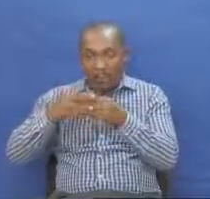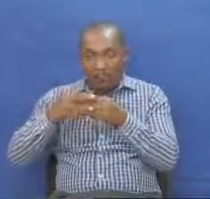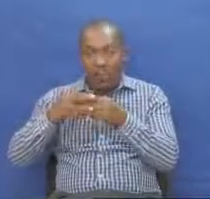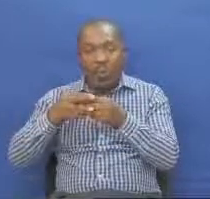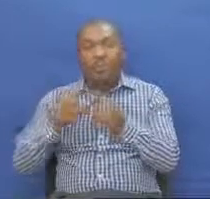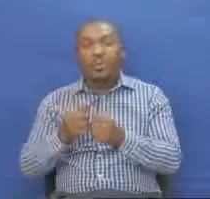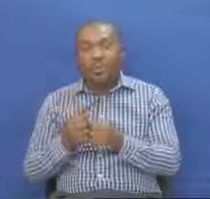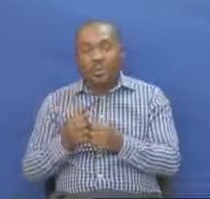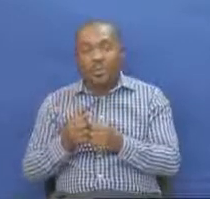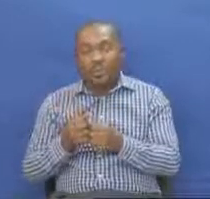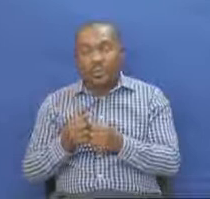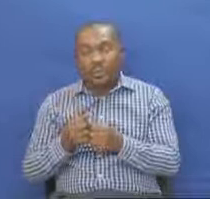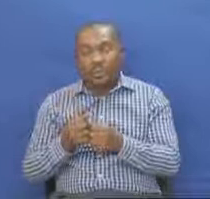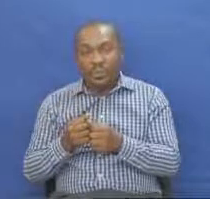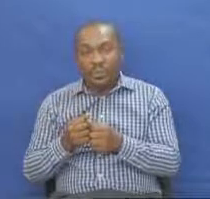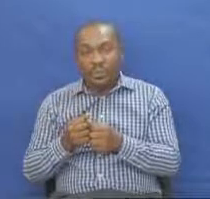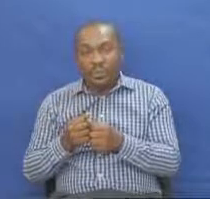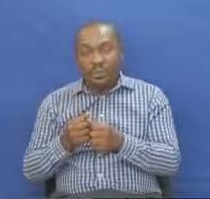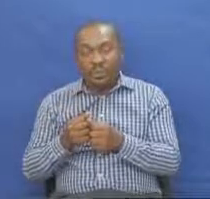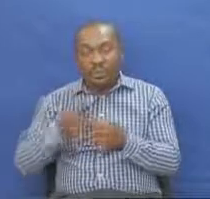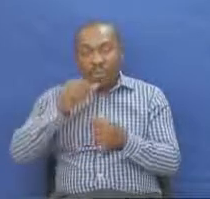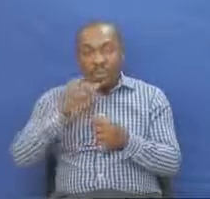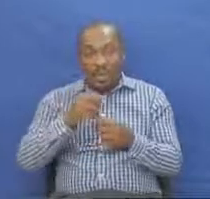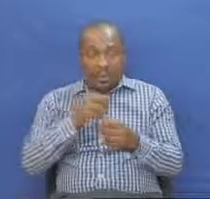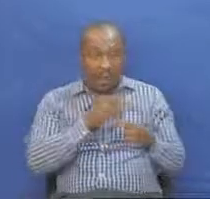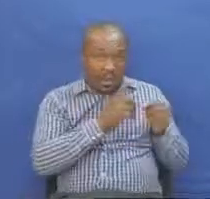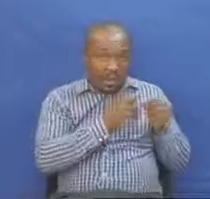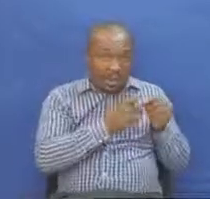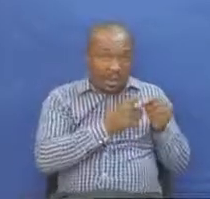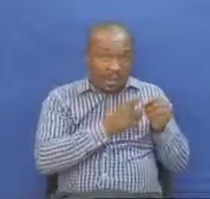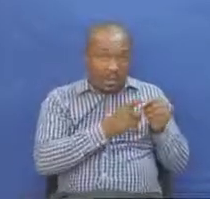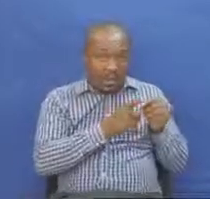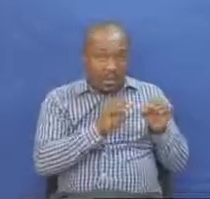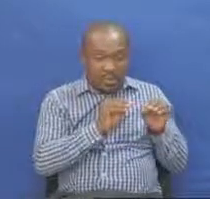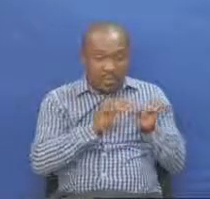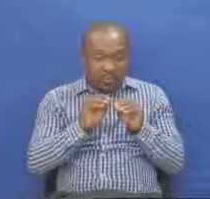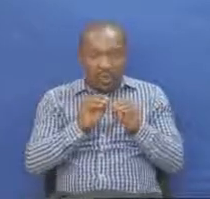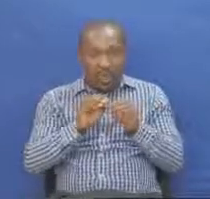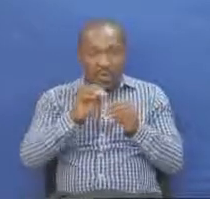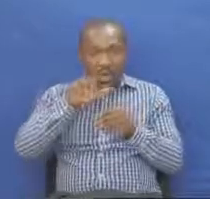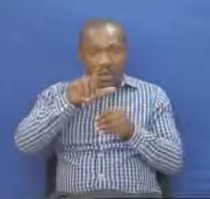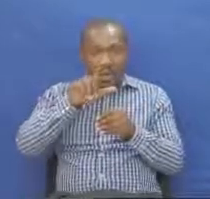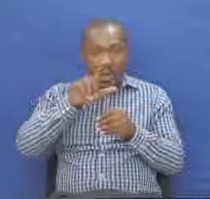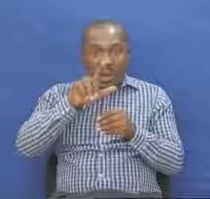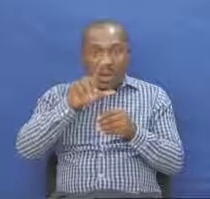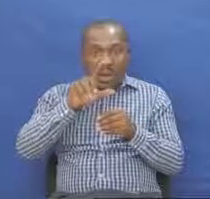A larva become pupa, and the pupa become matured organ.